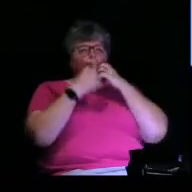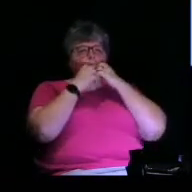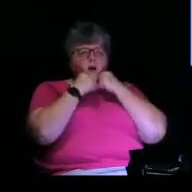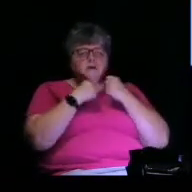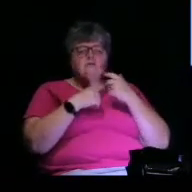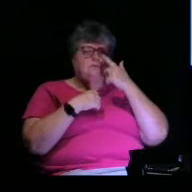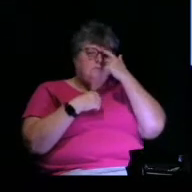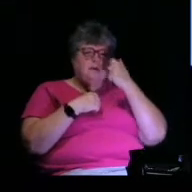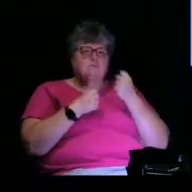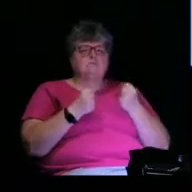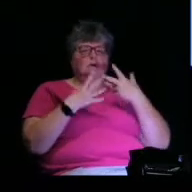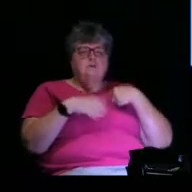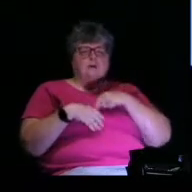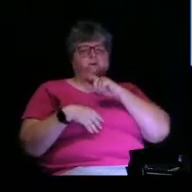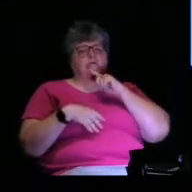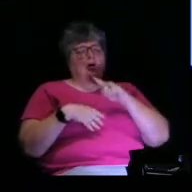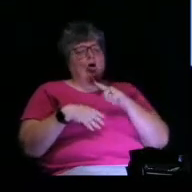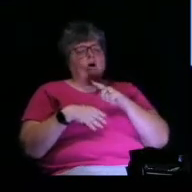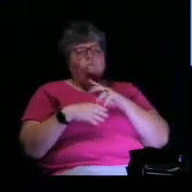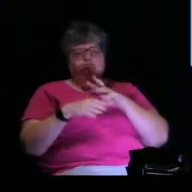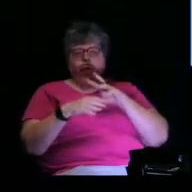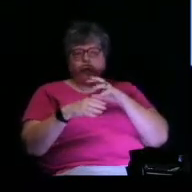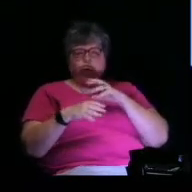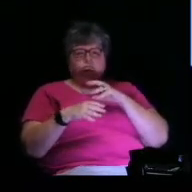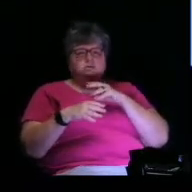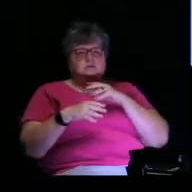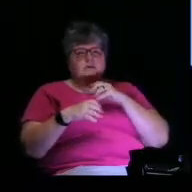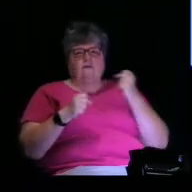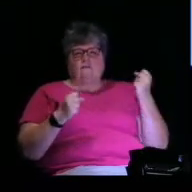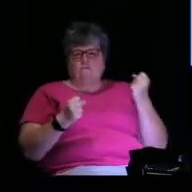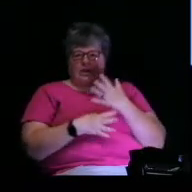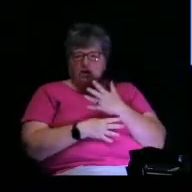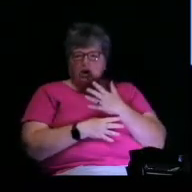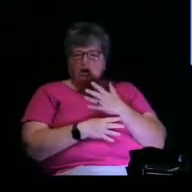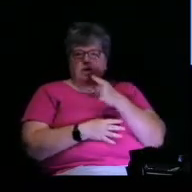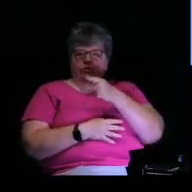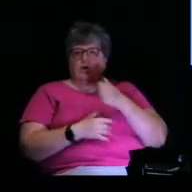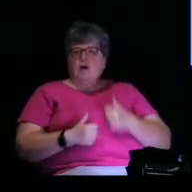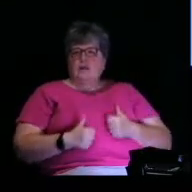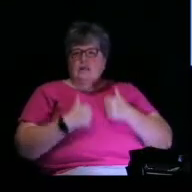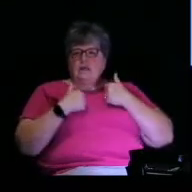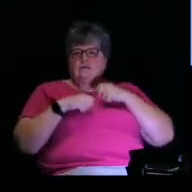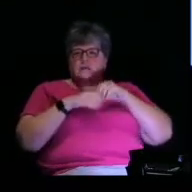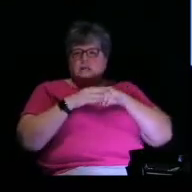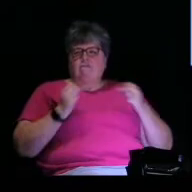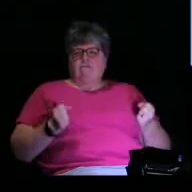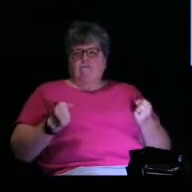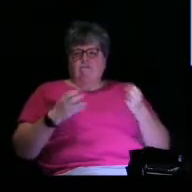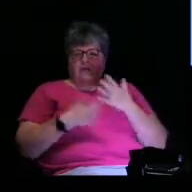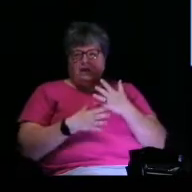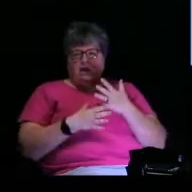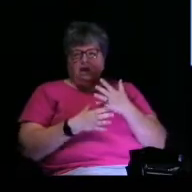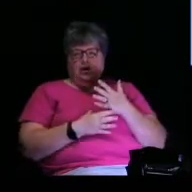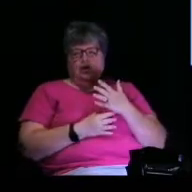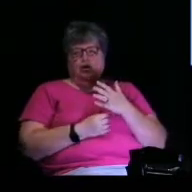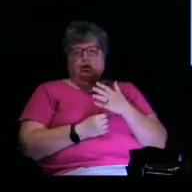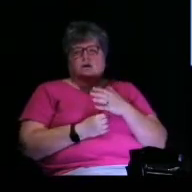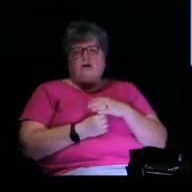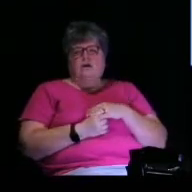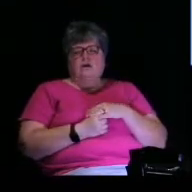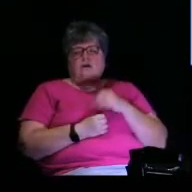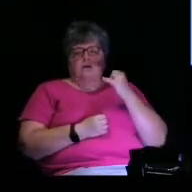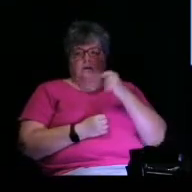just ravaged and enslaved by fear. If you are living in fear, I want to say this. You may not agree with me, but I want to say this. If you are living